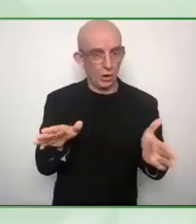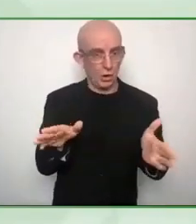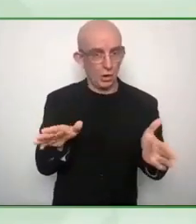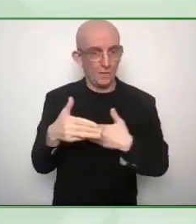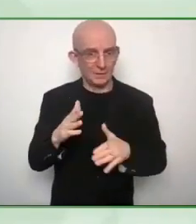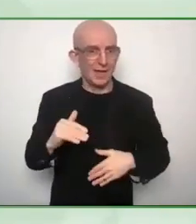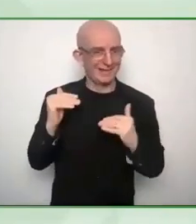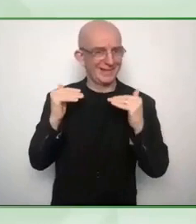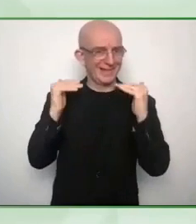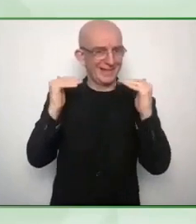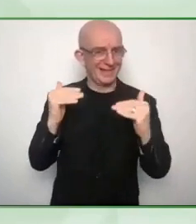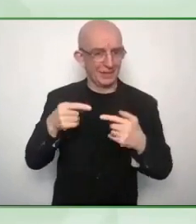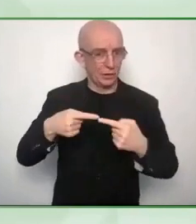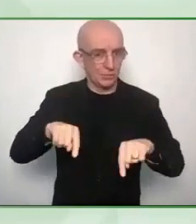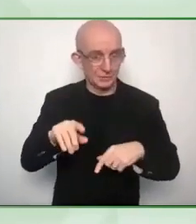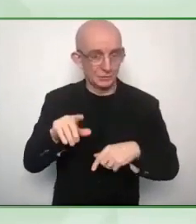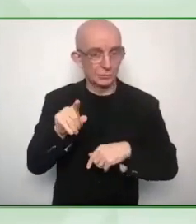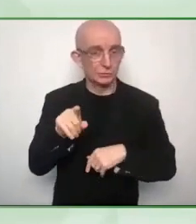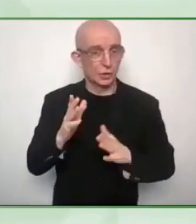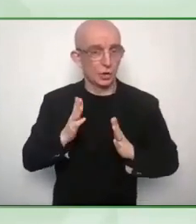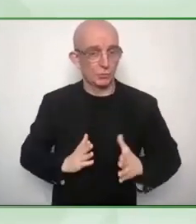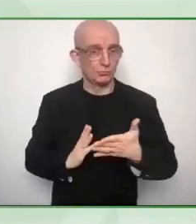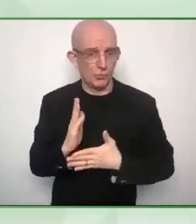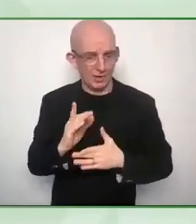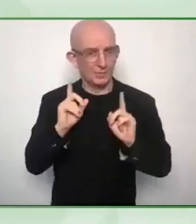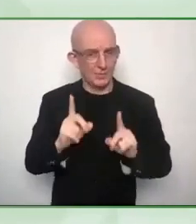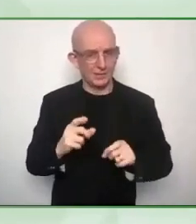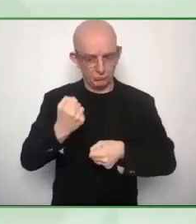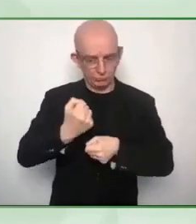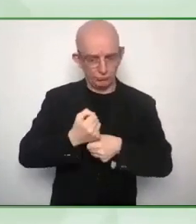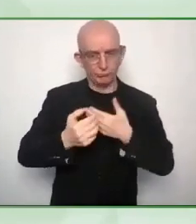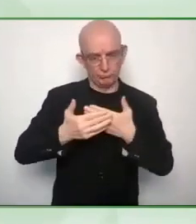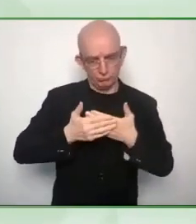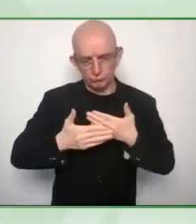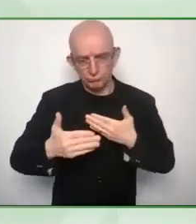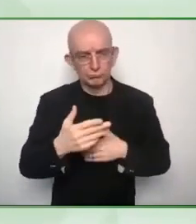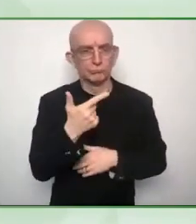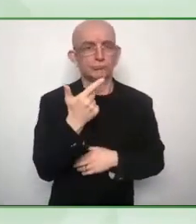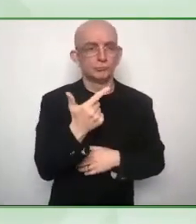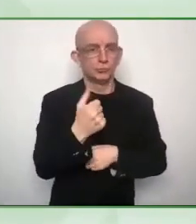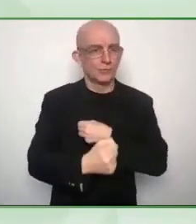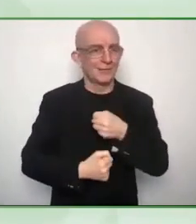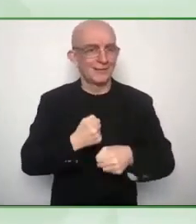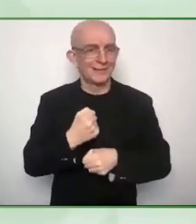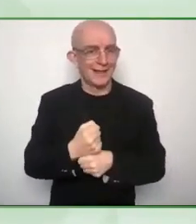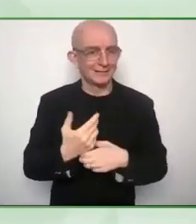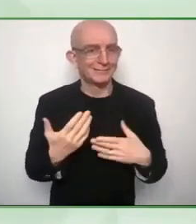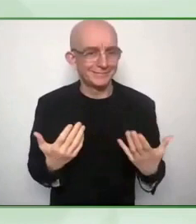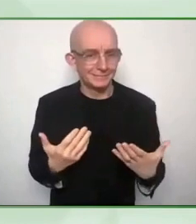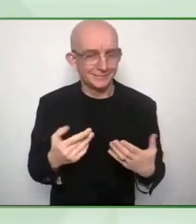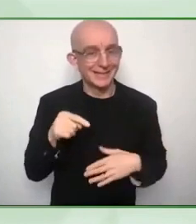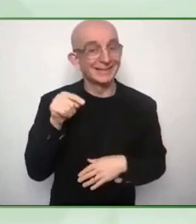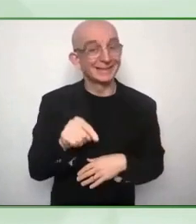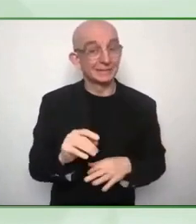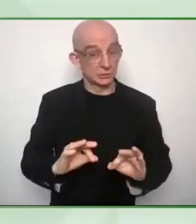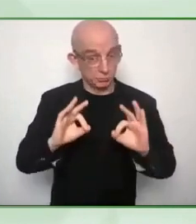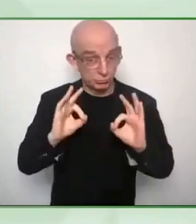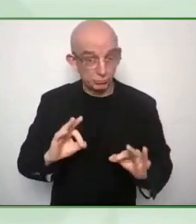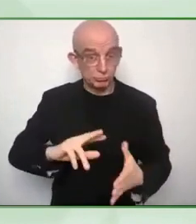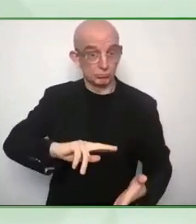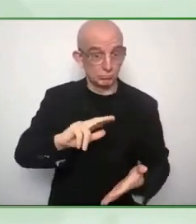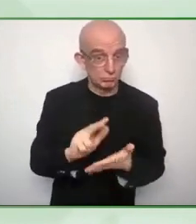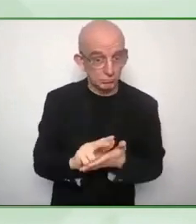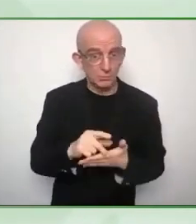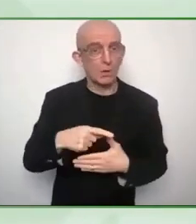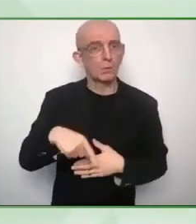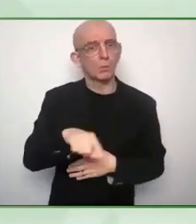we will have to work with different stakeholders in framing the conversation first. So defining